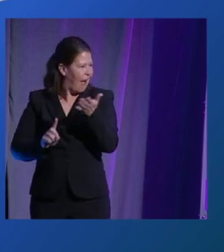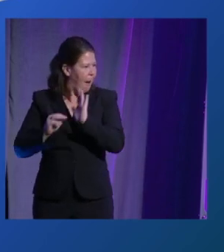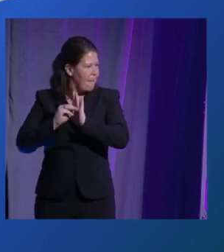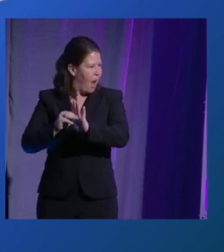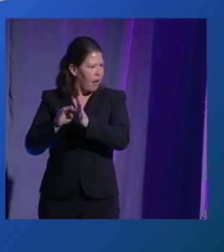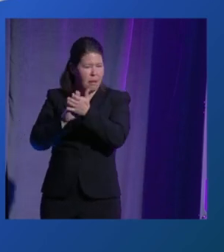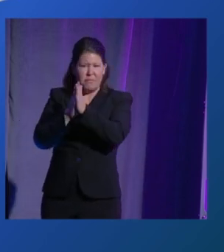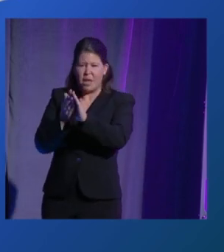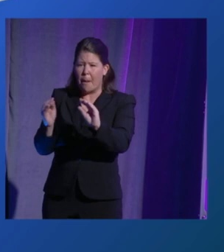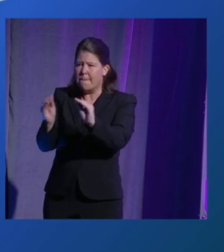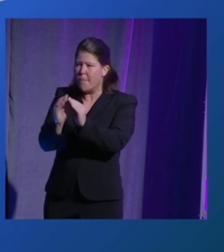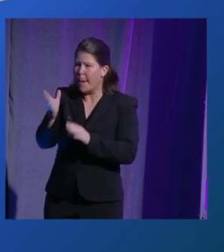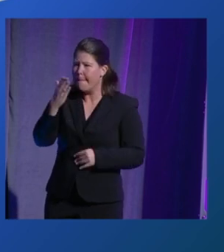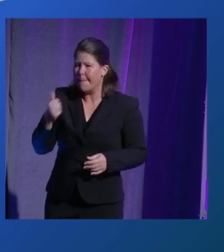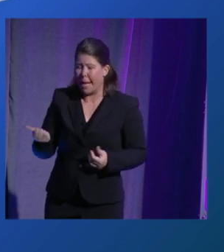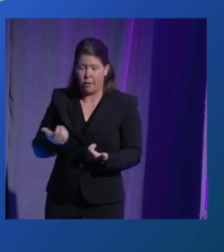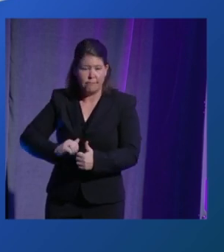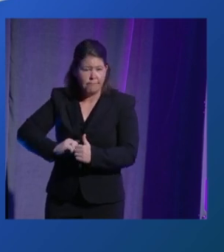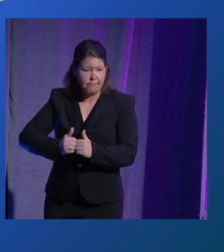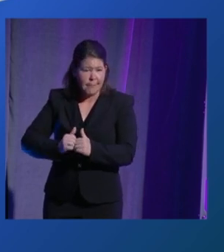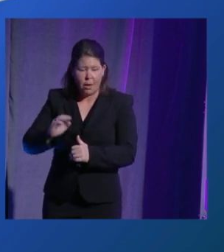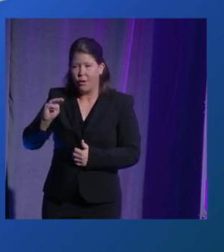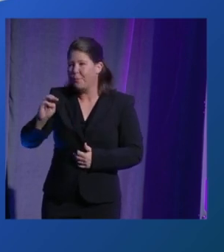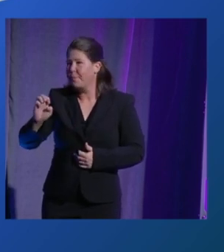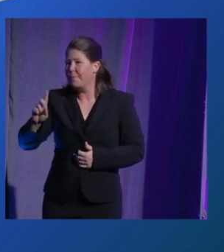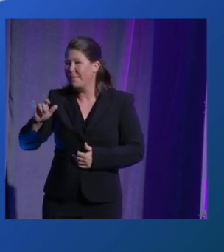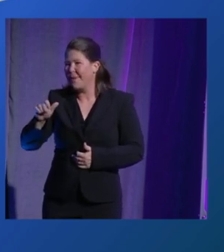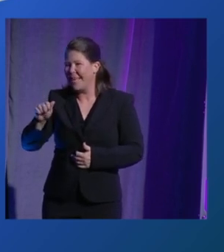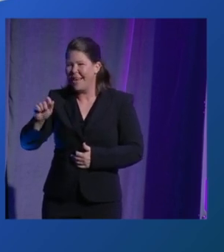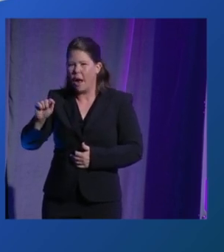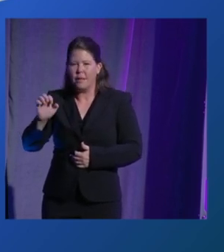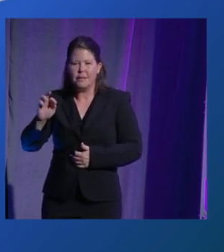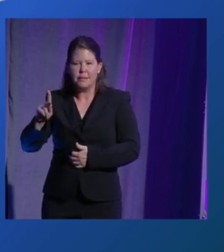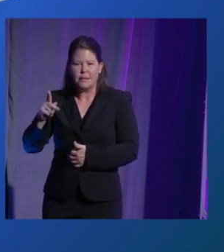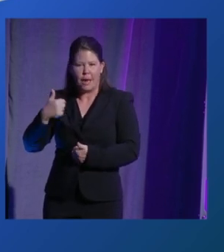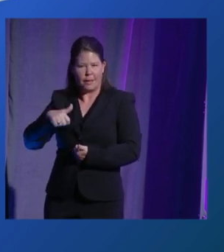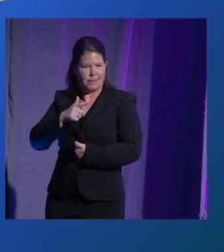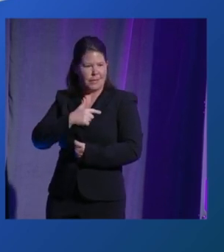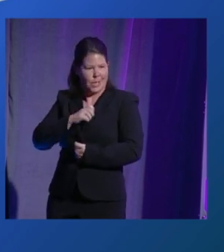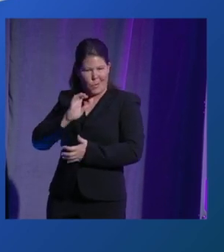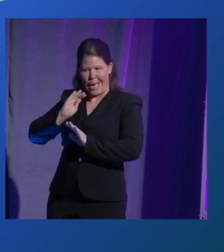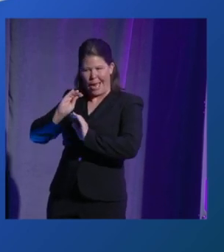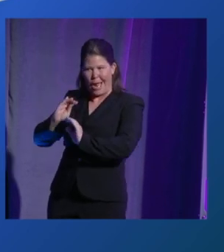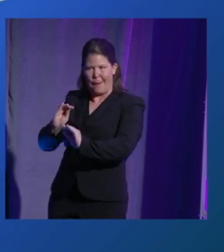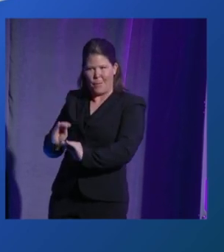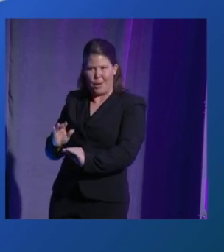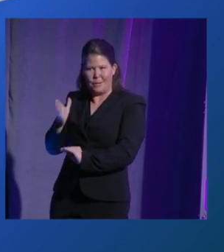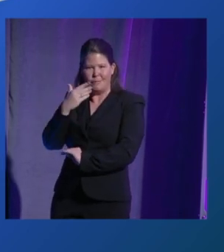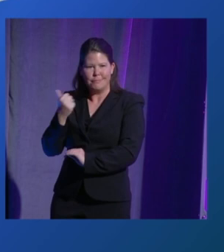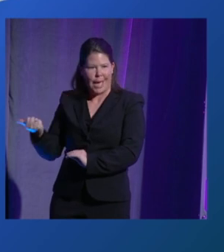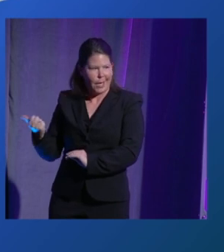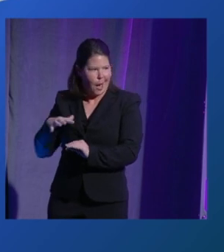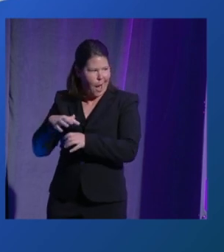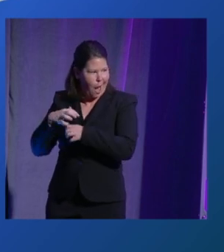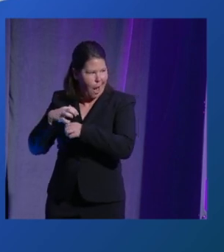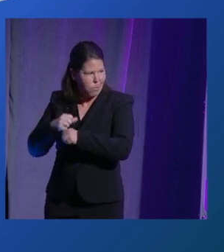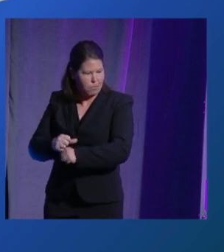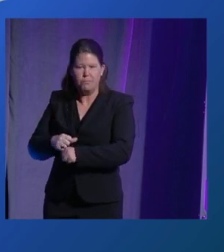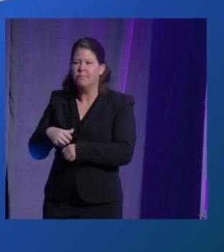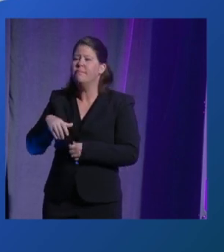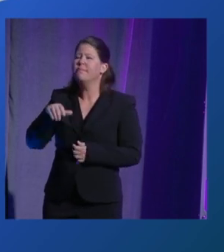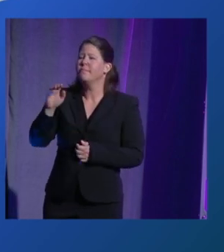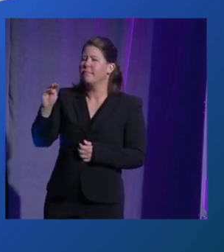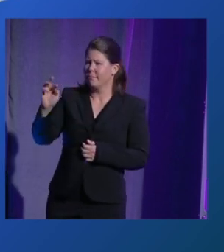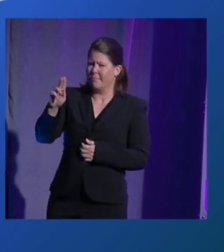are making our AI Universe the inputs better so just as Mark said it is an arms race